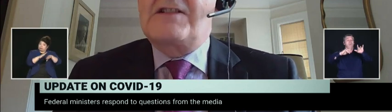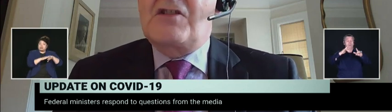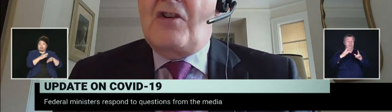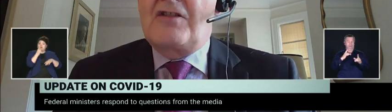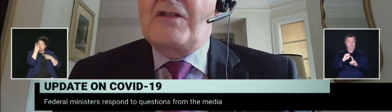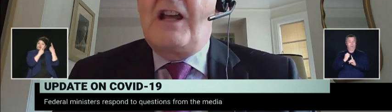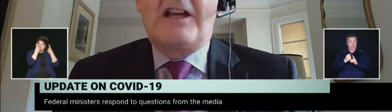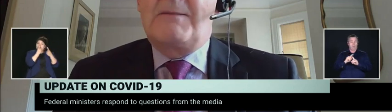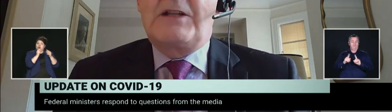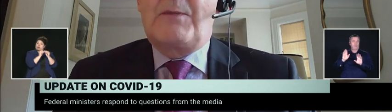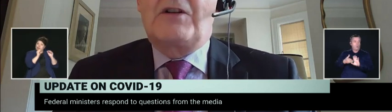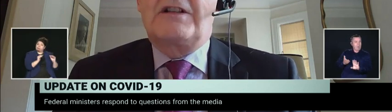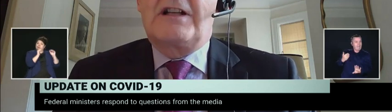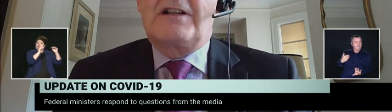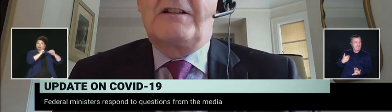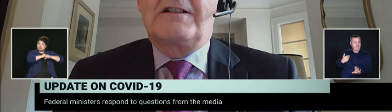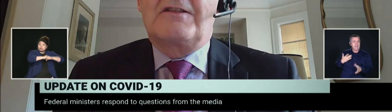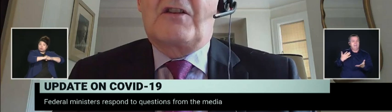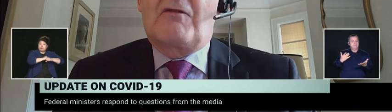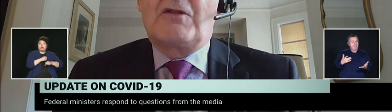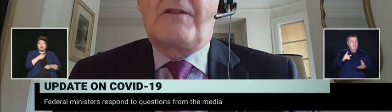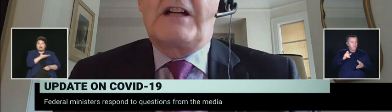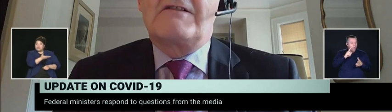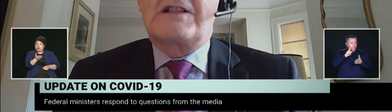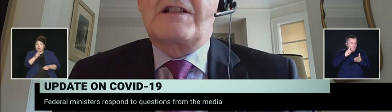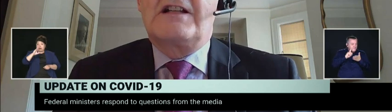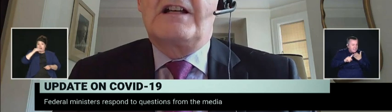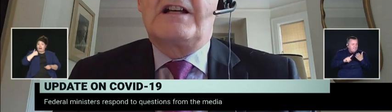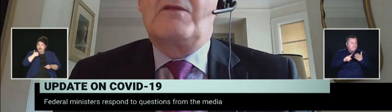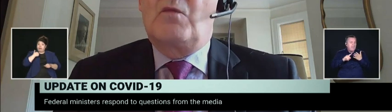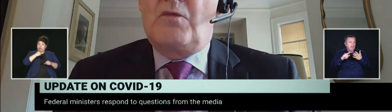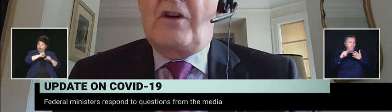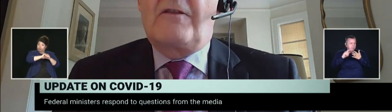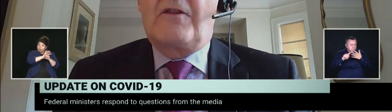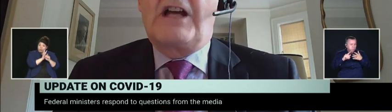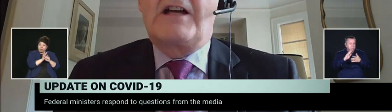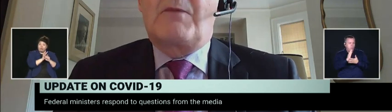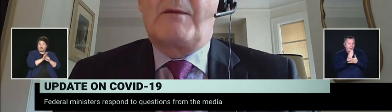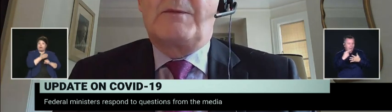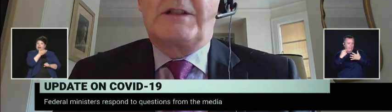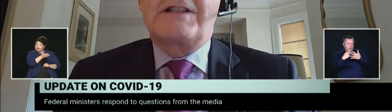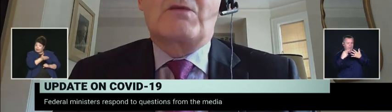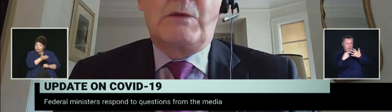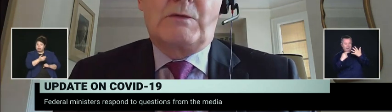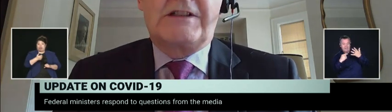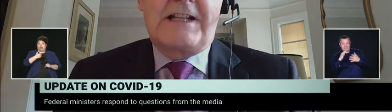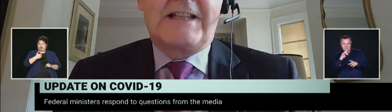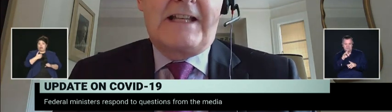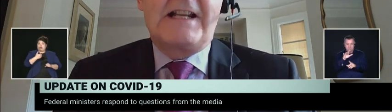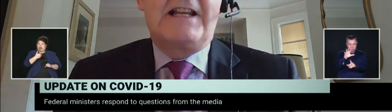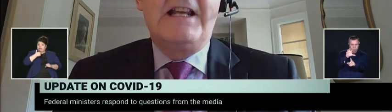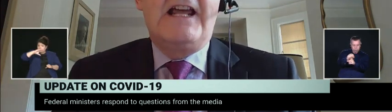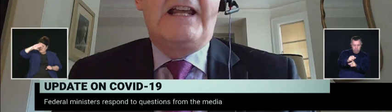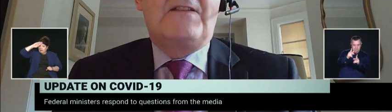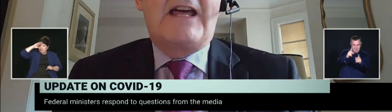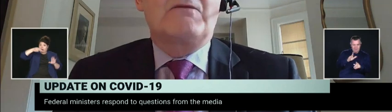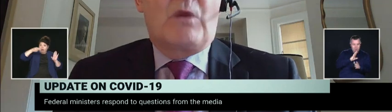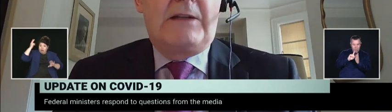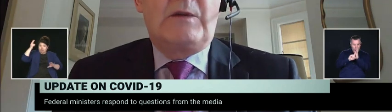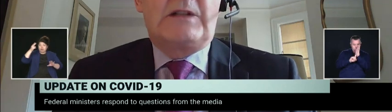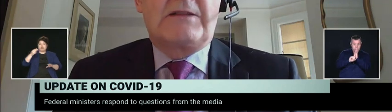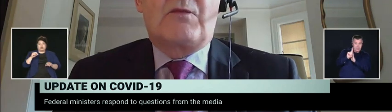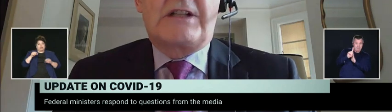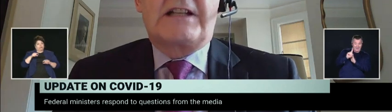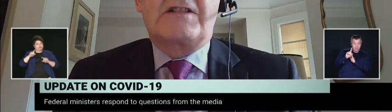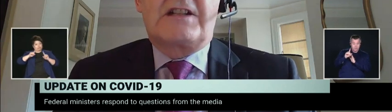and has SARS, the coronavirus, there are very high probabilities we will detect that. And that